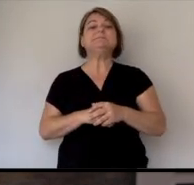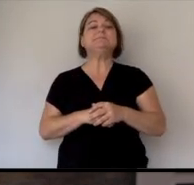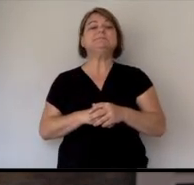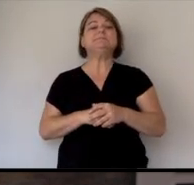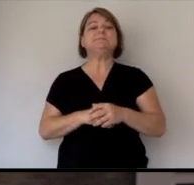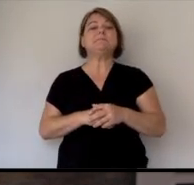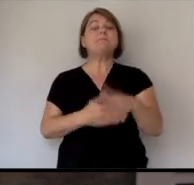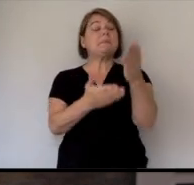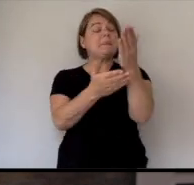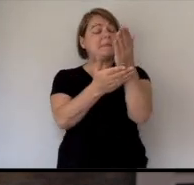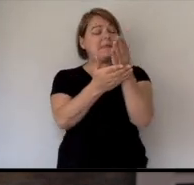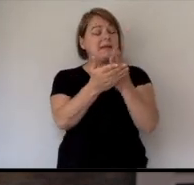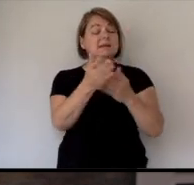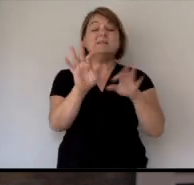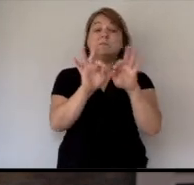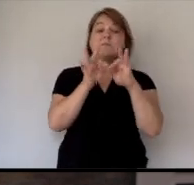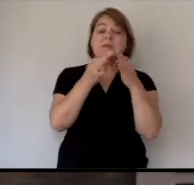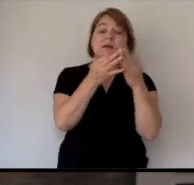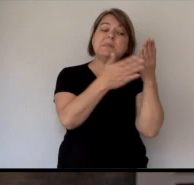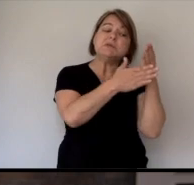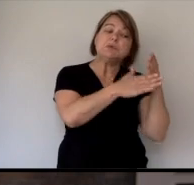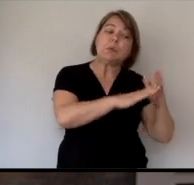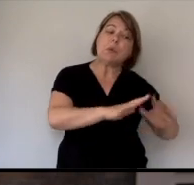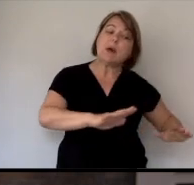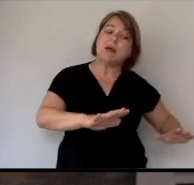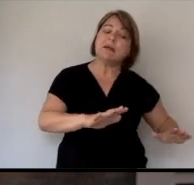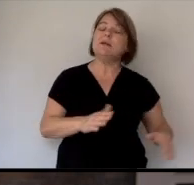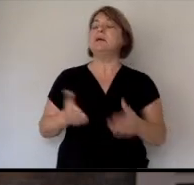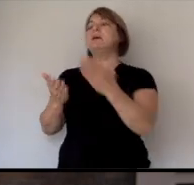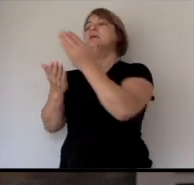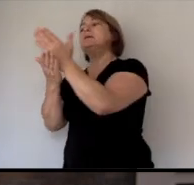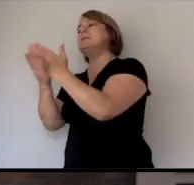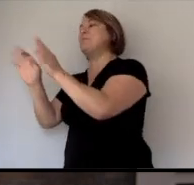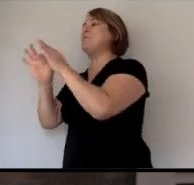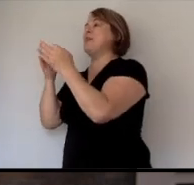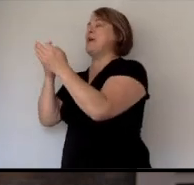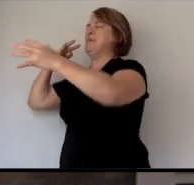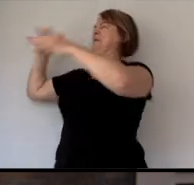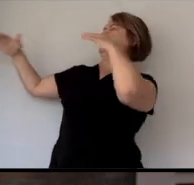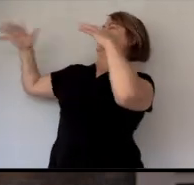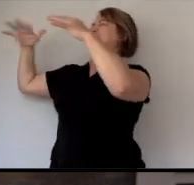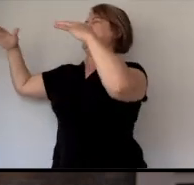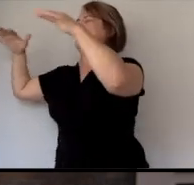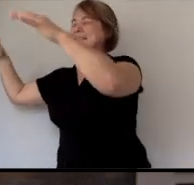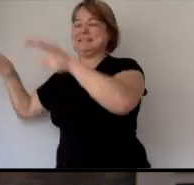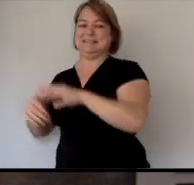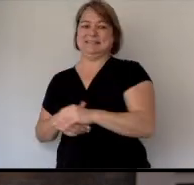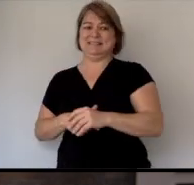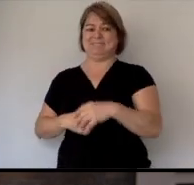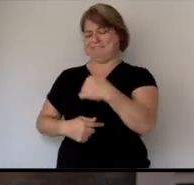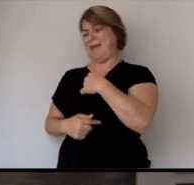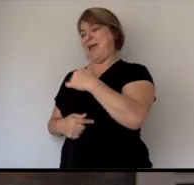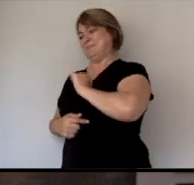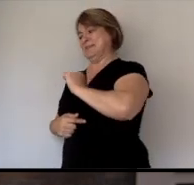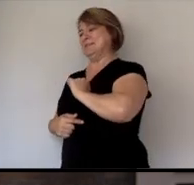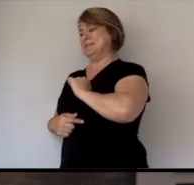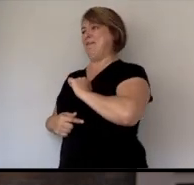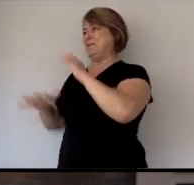Some families like to be quiet, and some families like to be noisy. I'm the noisy family, for